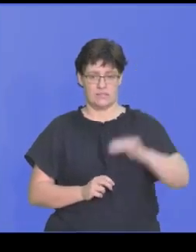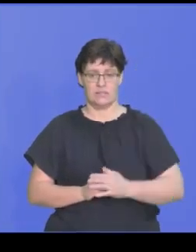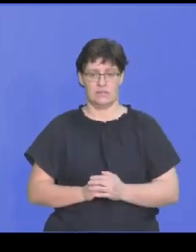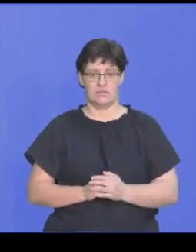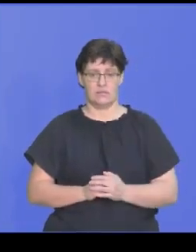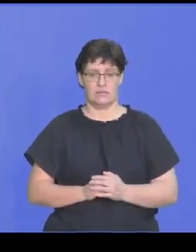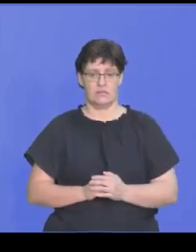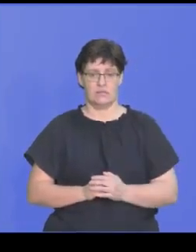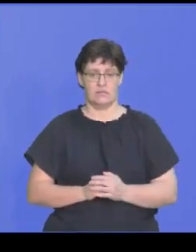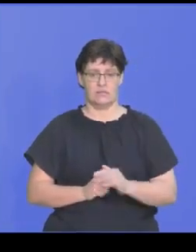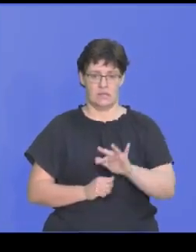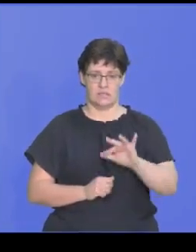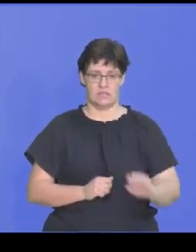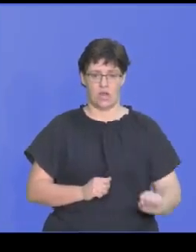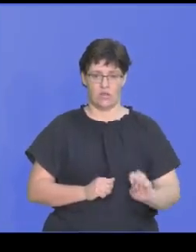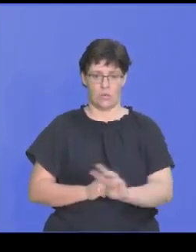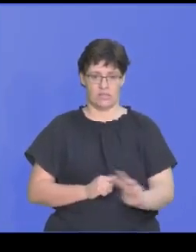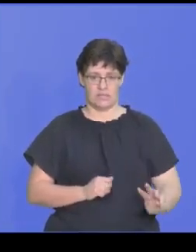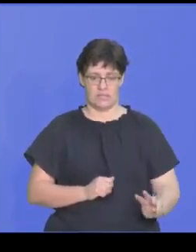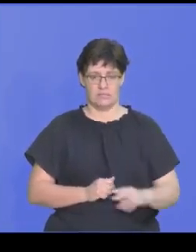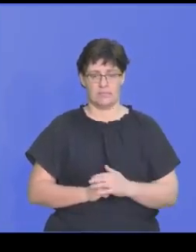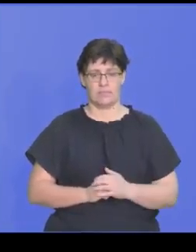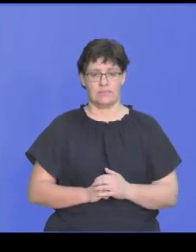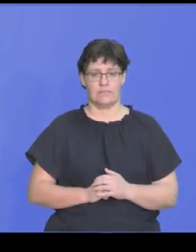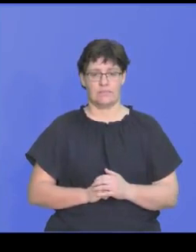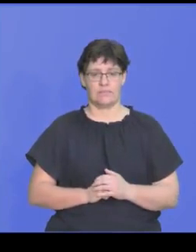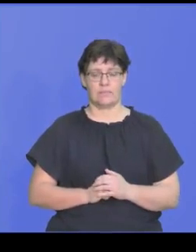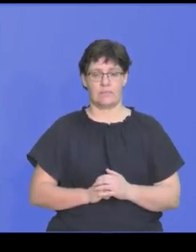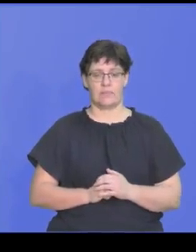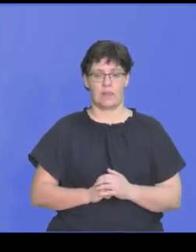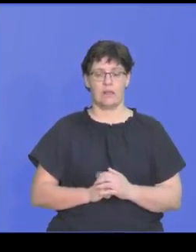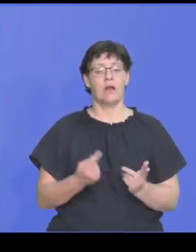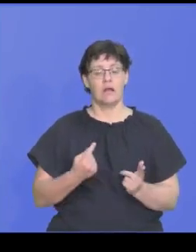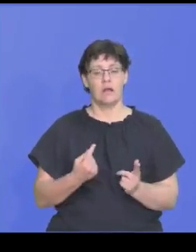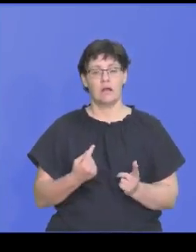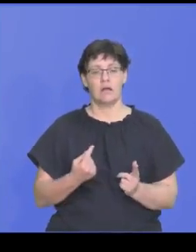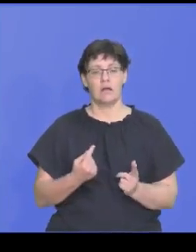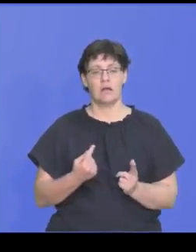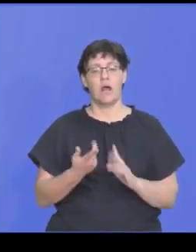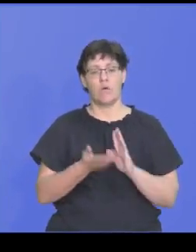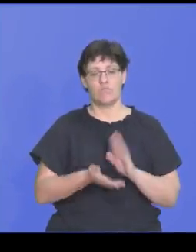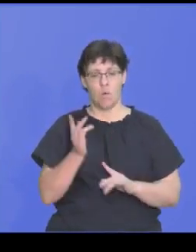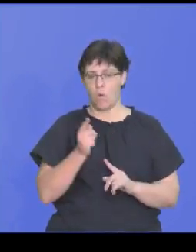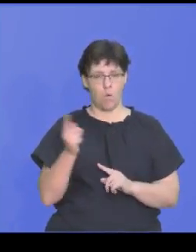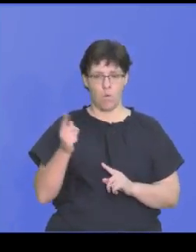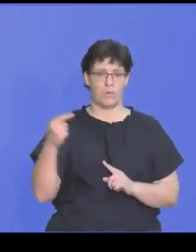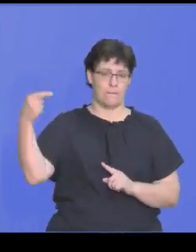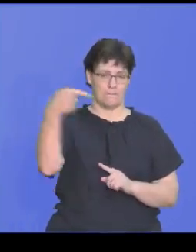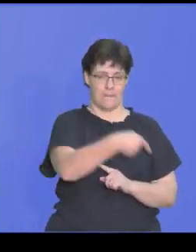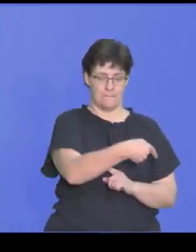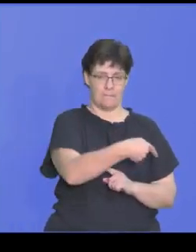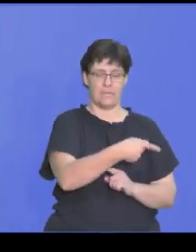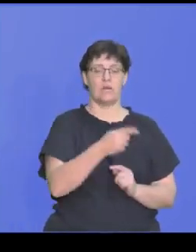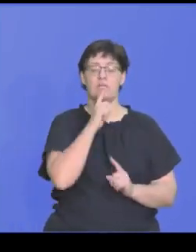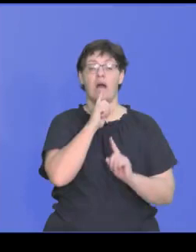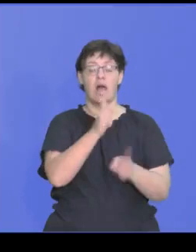northwest, and southwest. Now, which way was our arrow going? Our arrow was